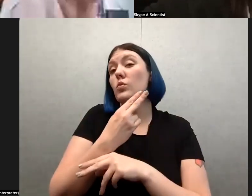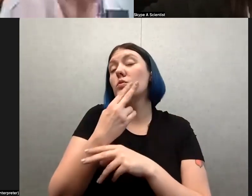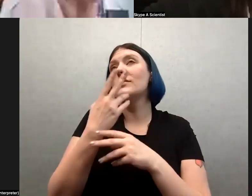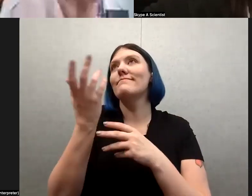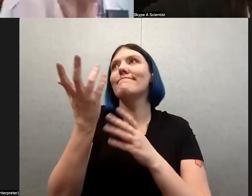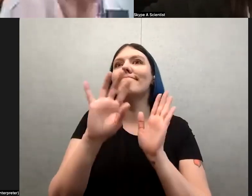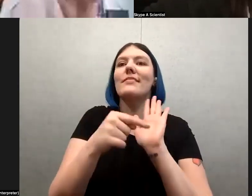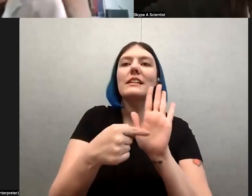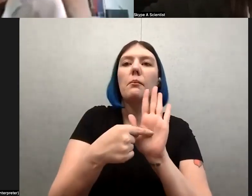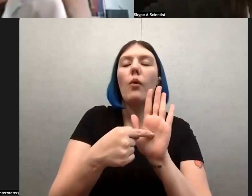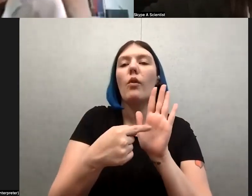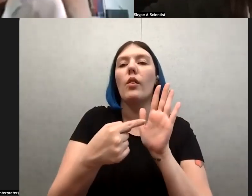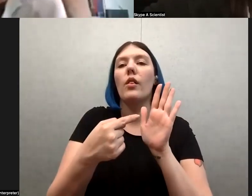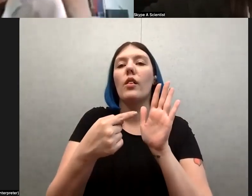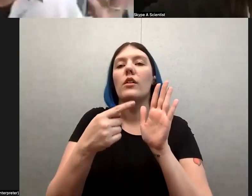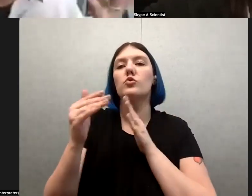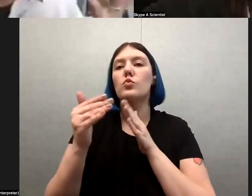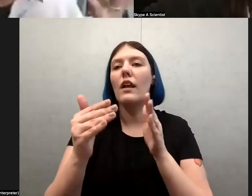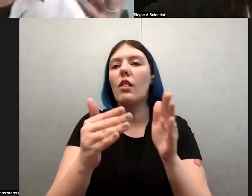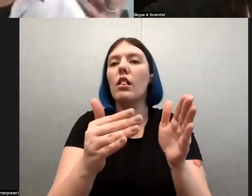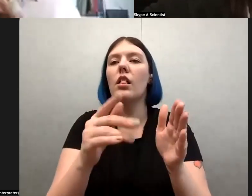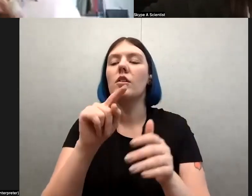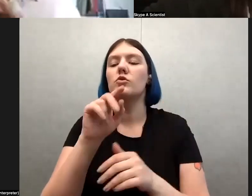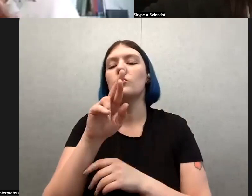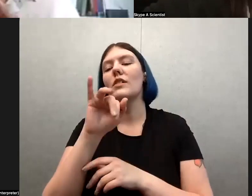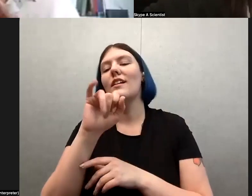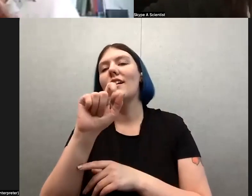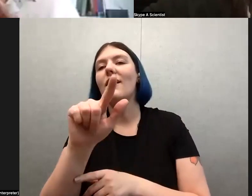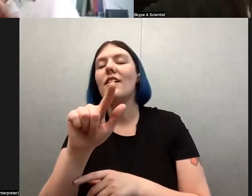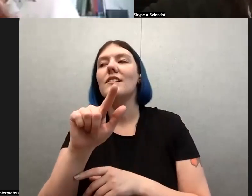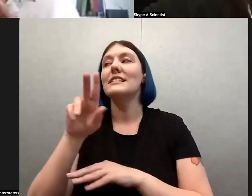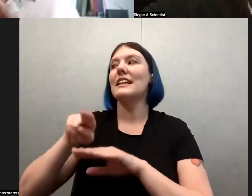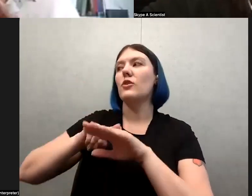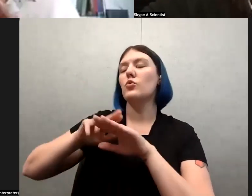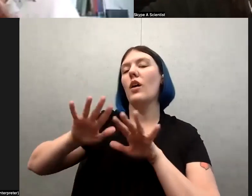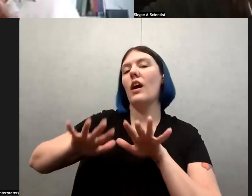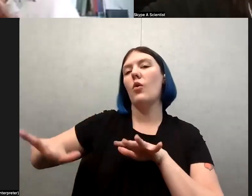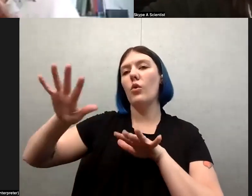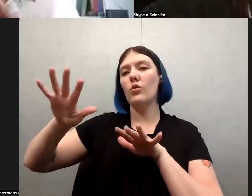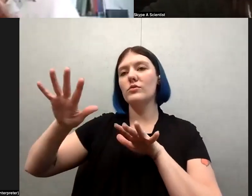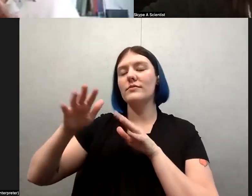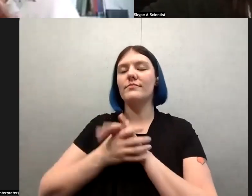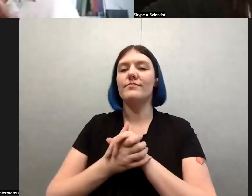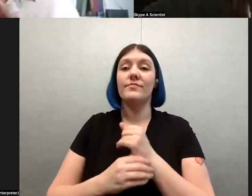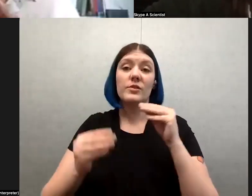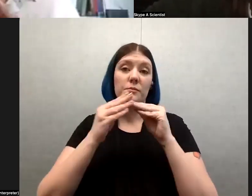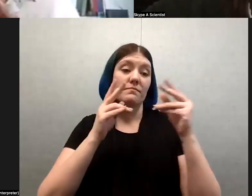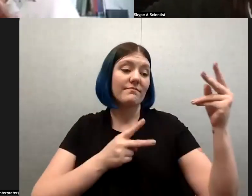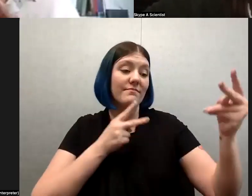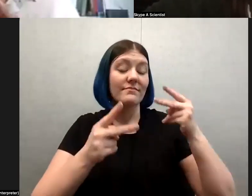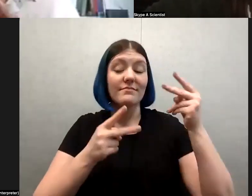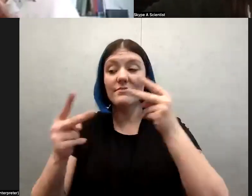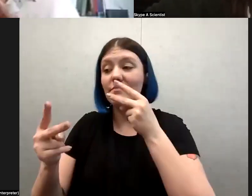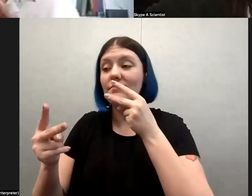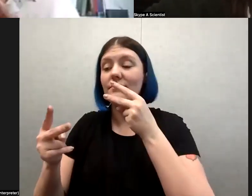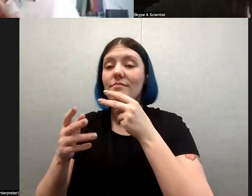example, trails in natural areas, or the more that you visit these places, the more